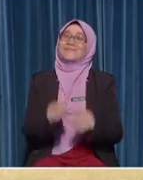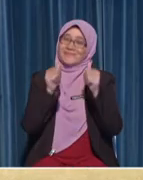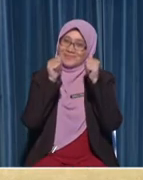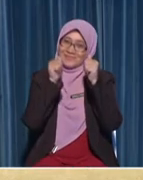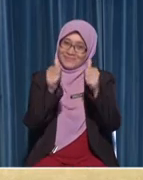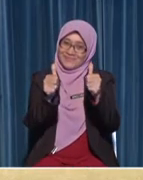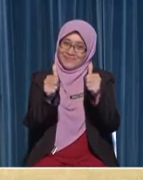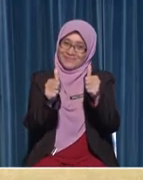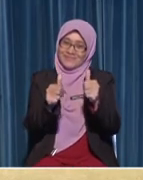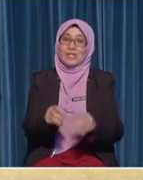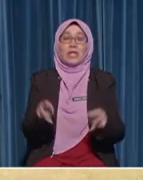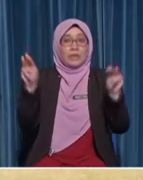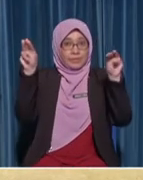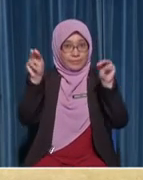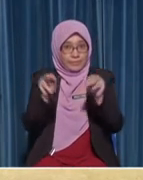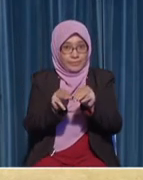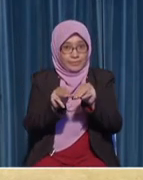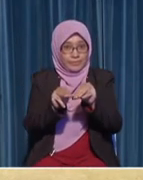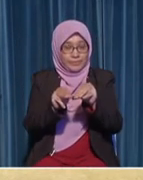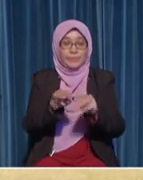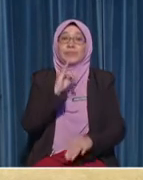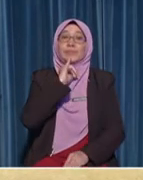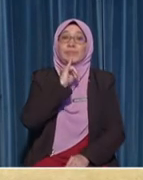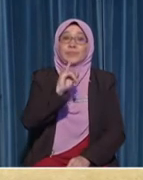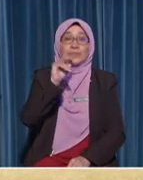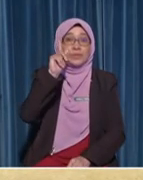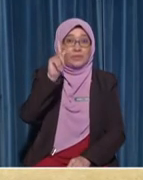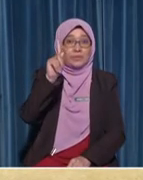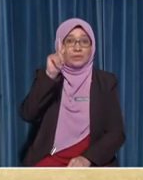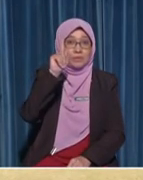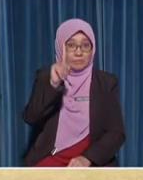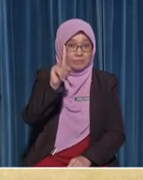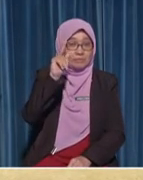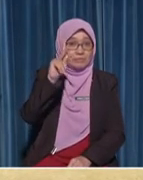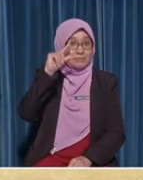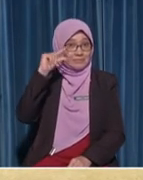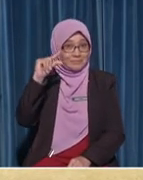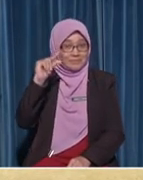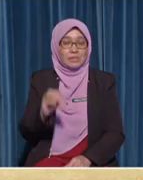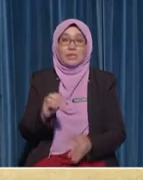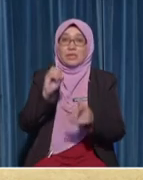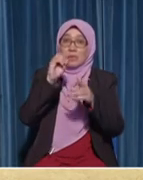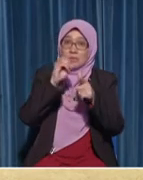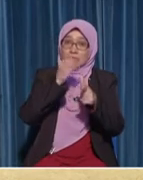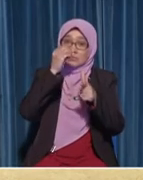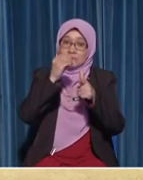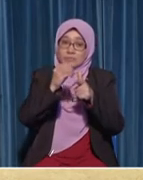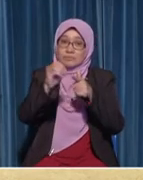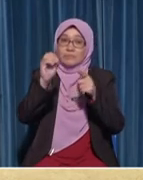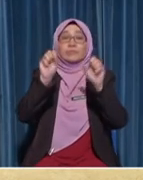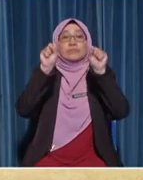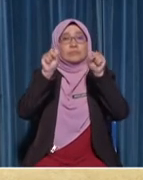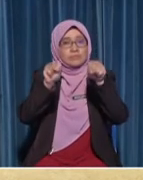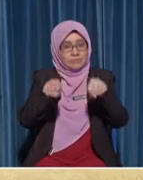Awesome! The mass is 1 kilogram or it can